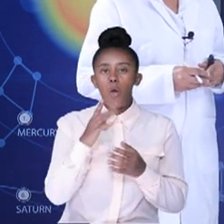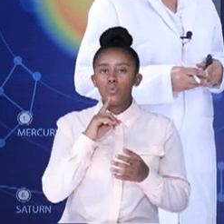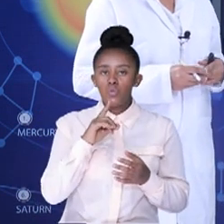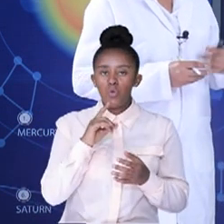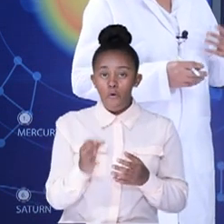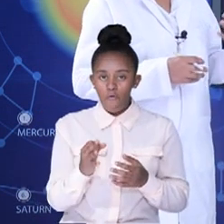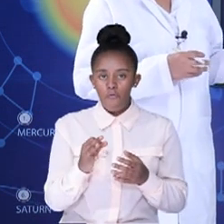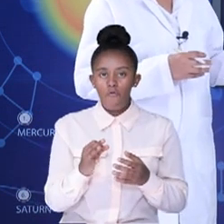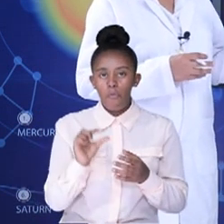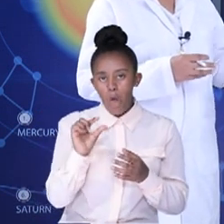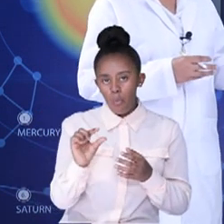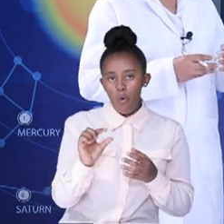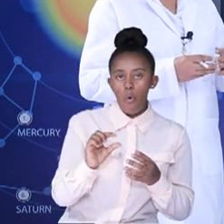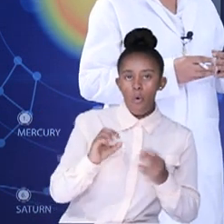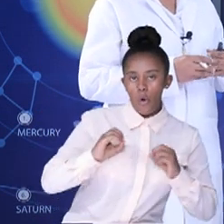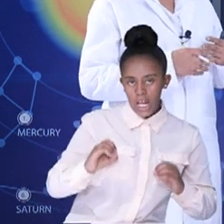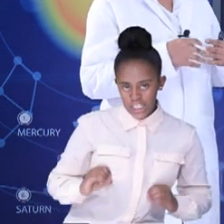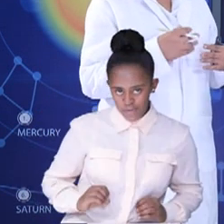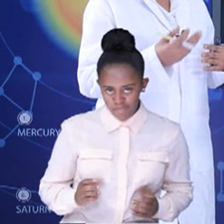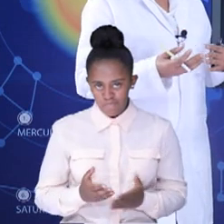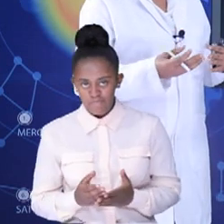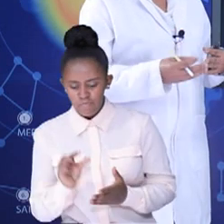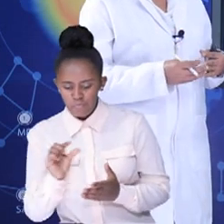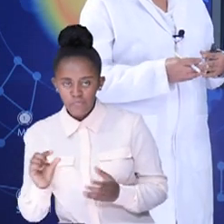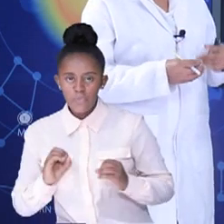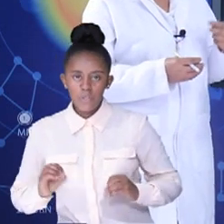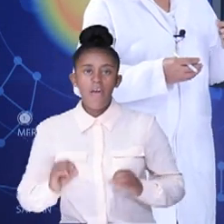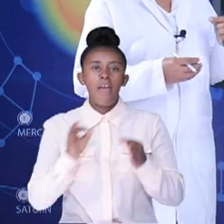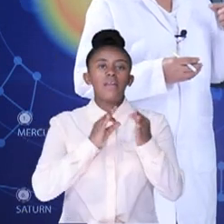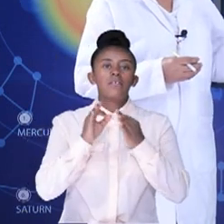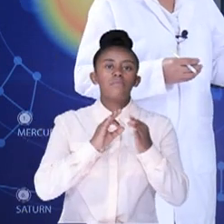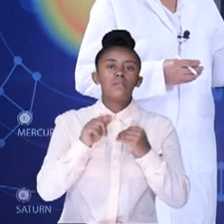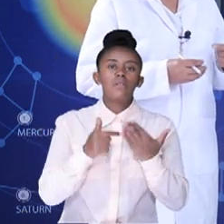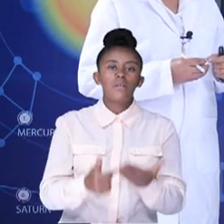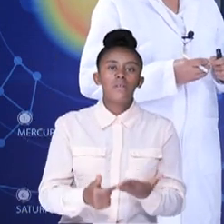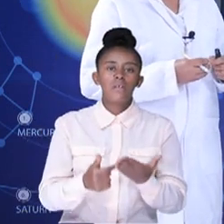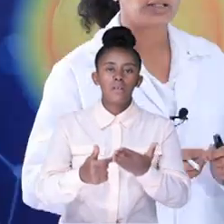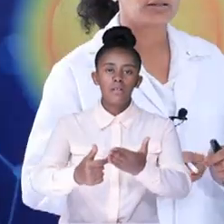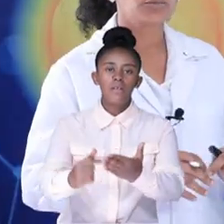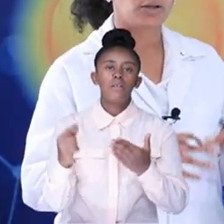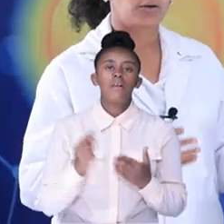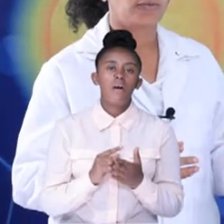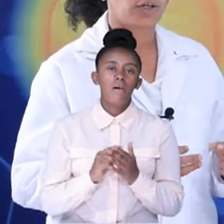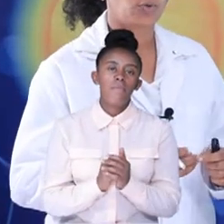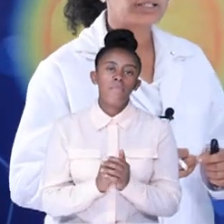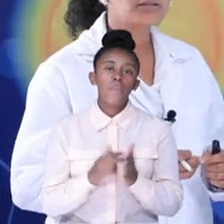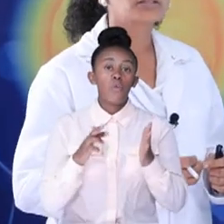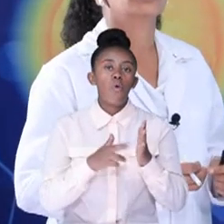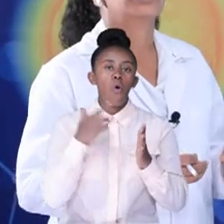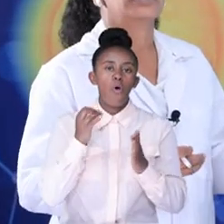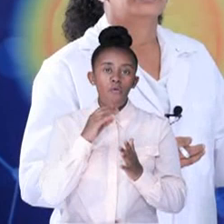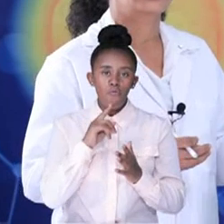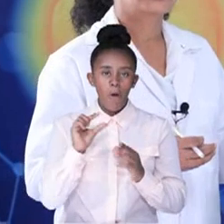microorganism, and also we have tried to explain the role of microorganism in our